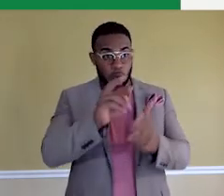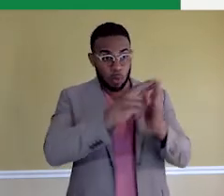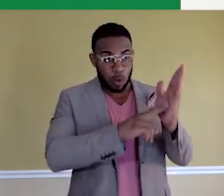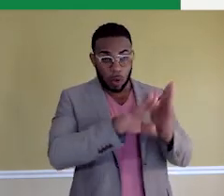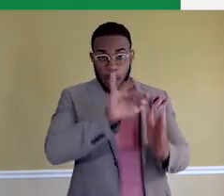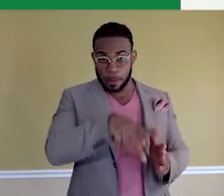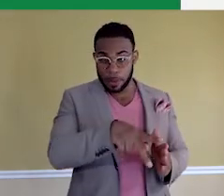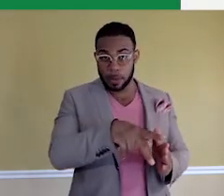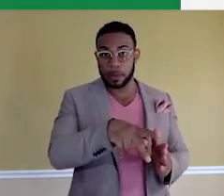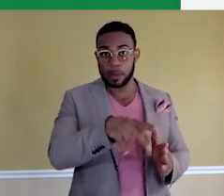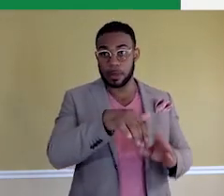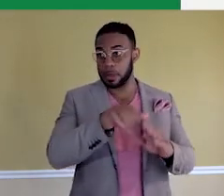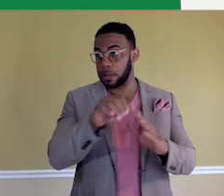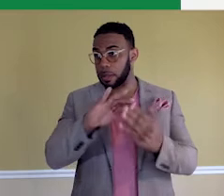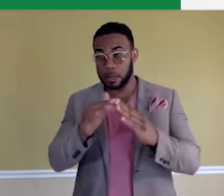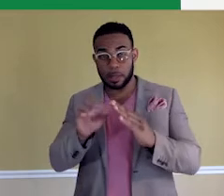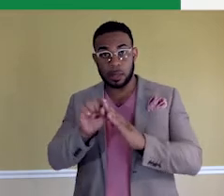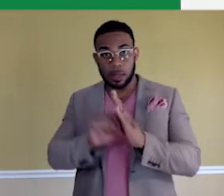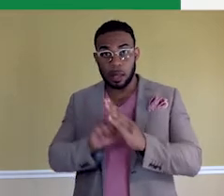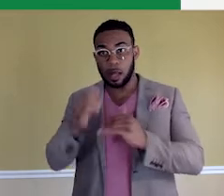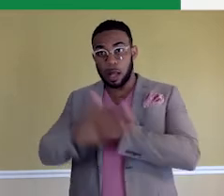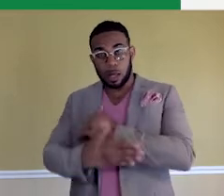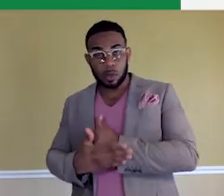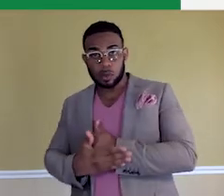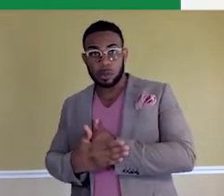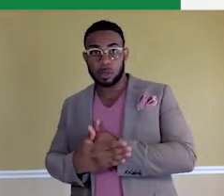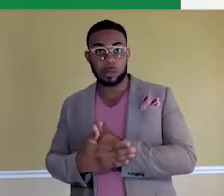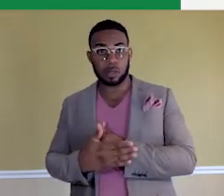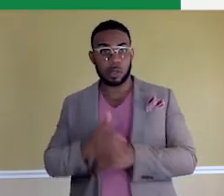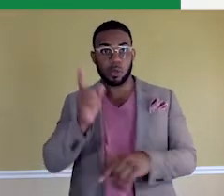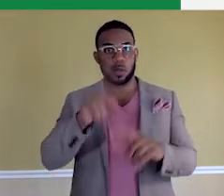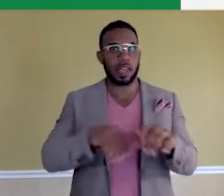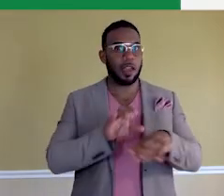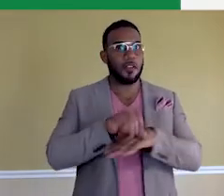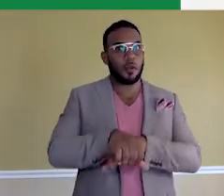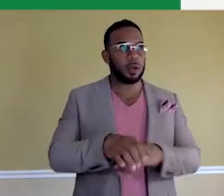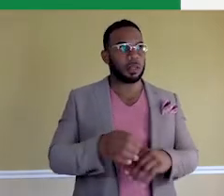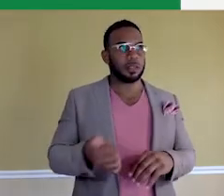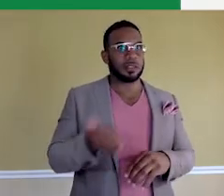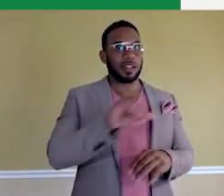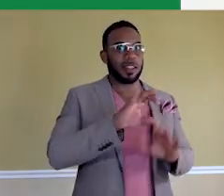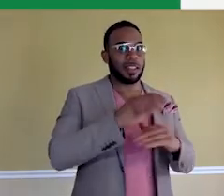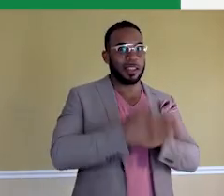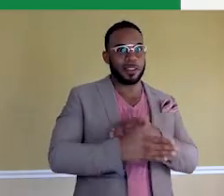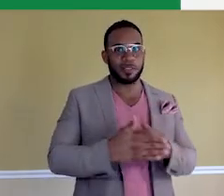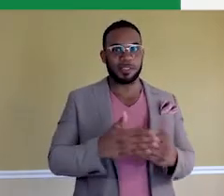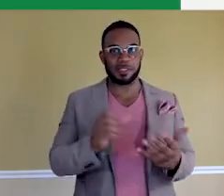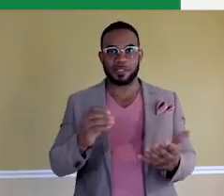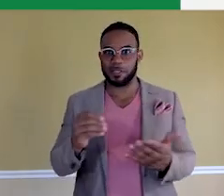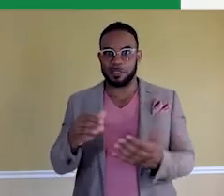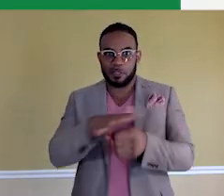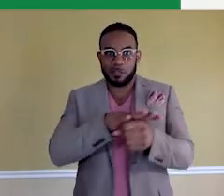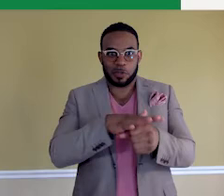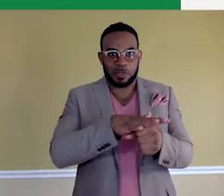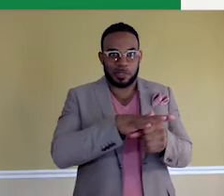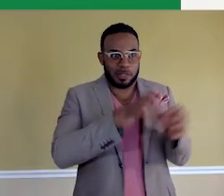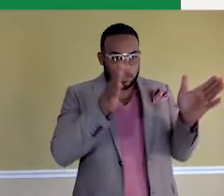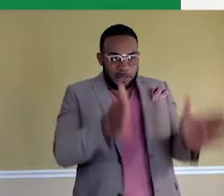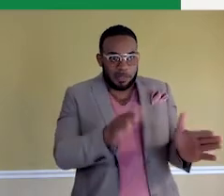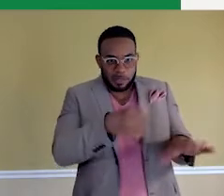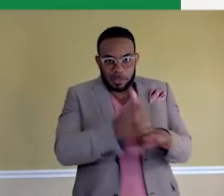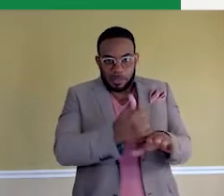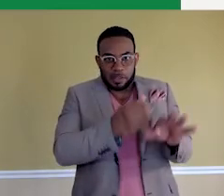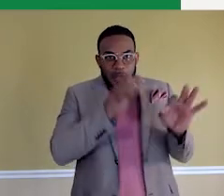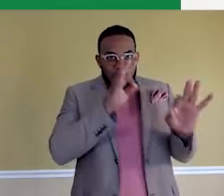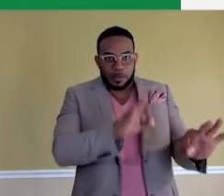IP in a state or in a country, you cannot enforce them in another country. So they are jurisdictional. Your rights can only be